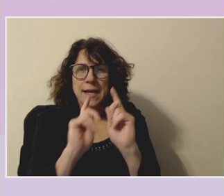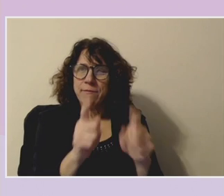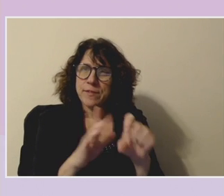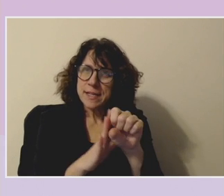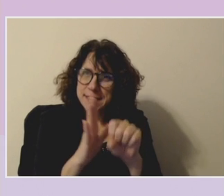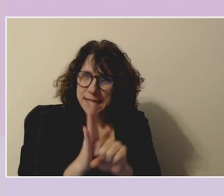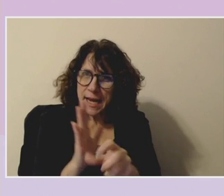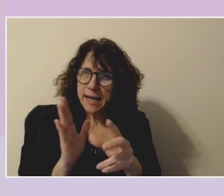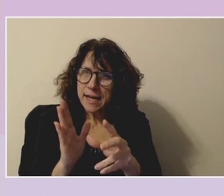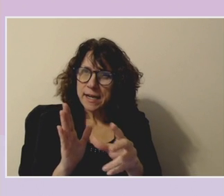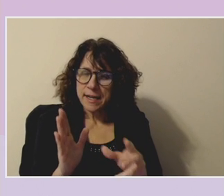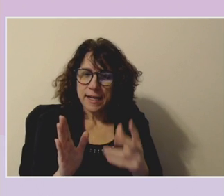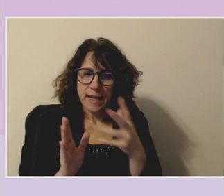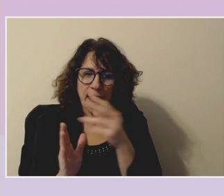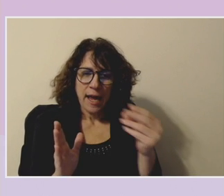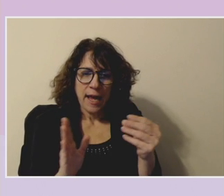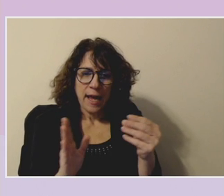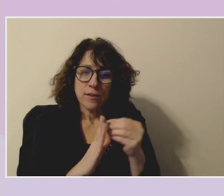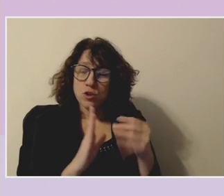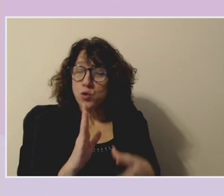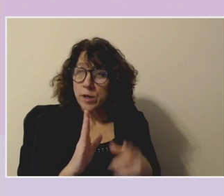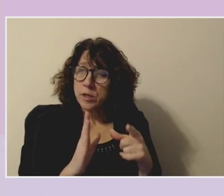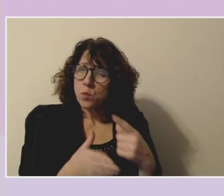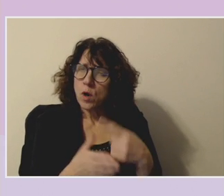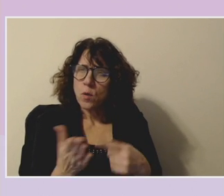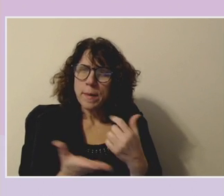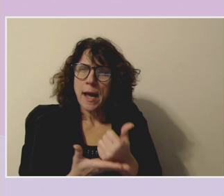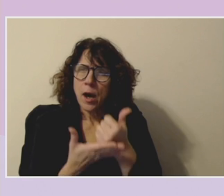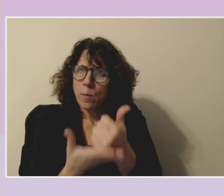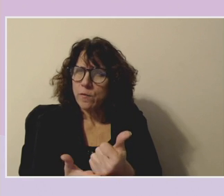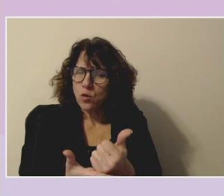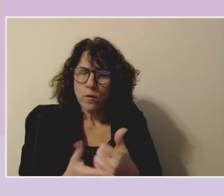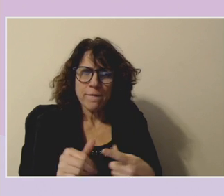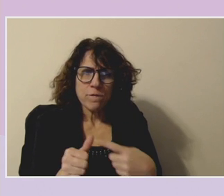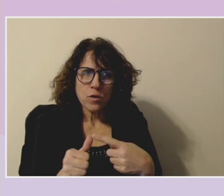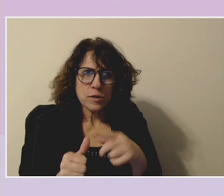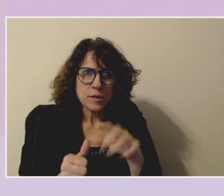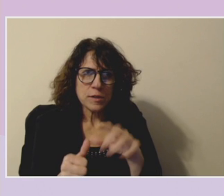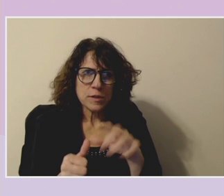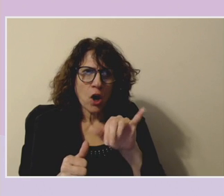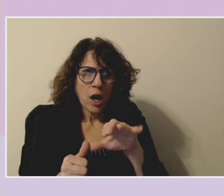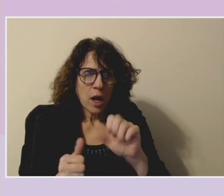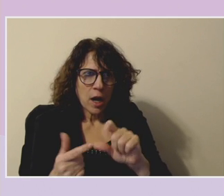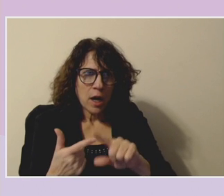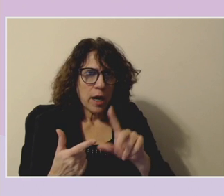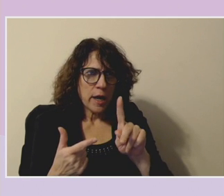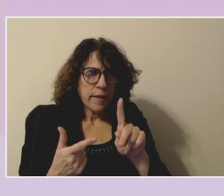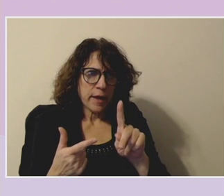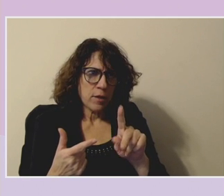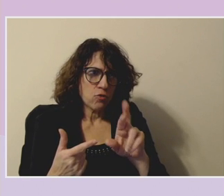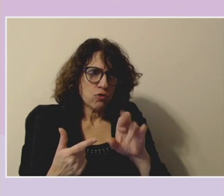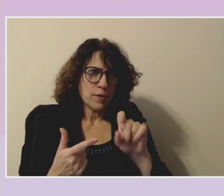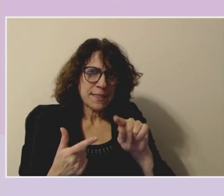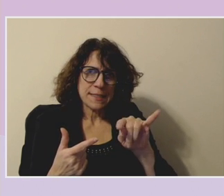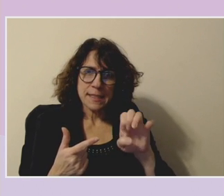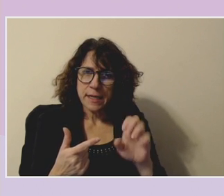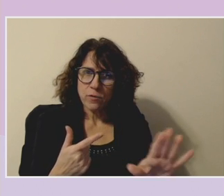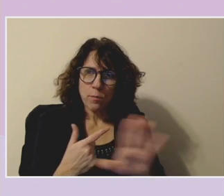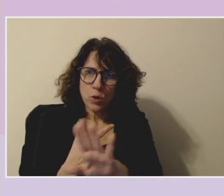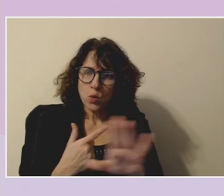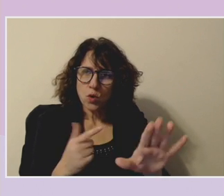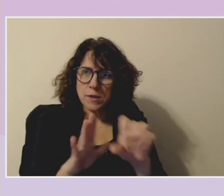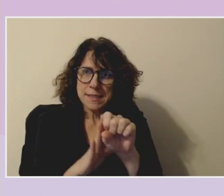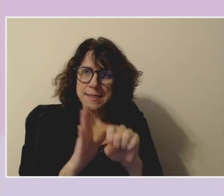so what would be helpful first, Erica, and then Christy, from your state